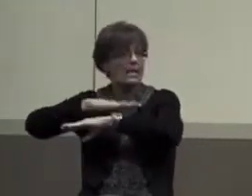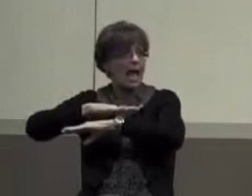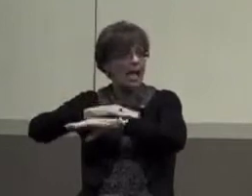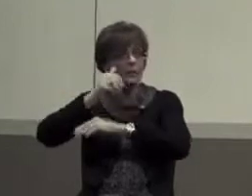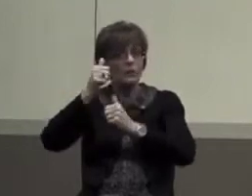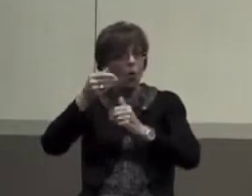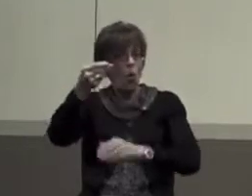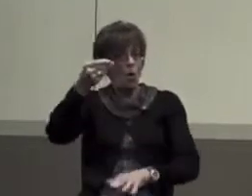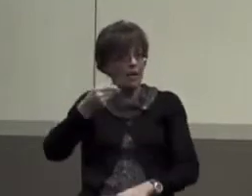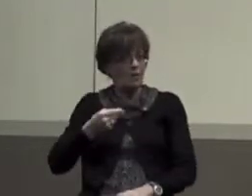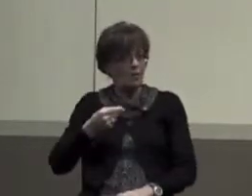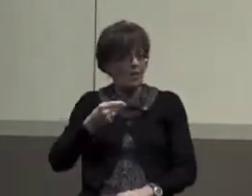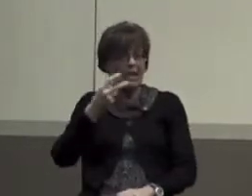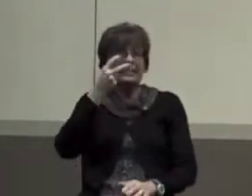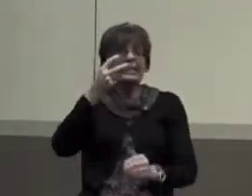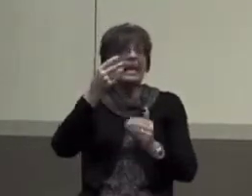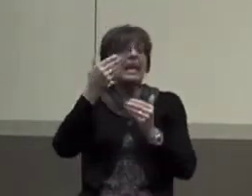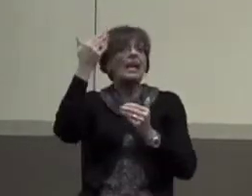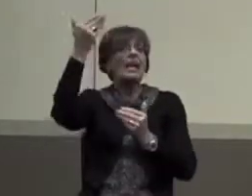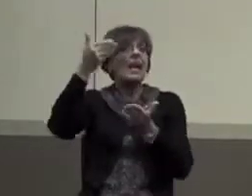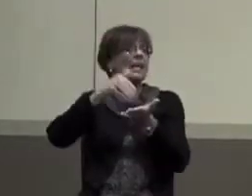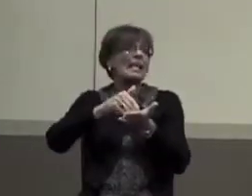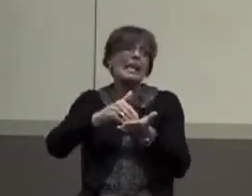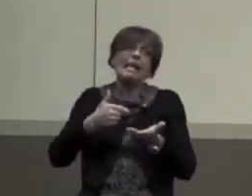seen again.